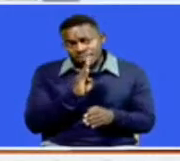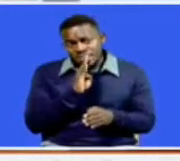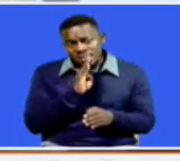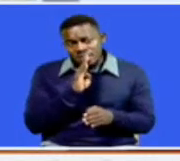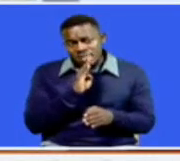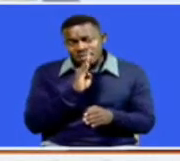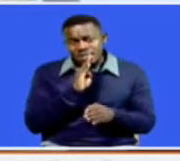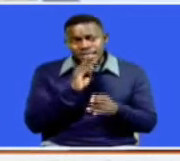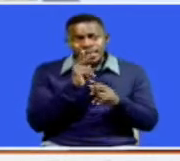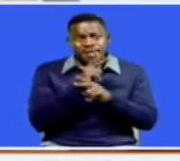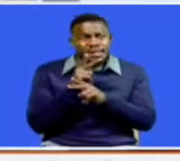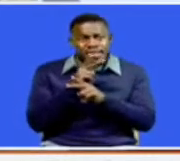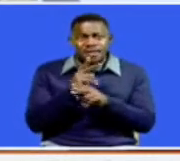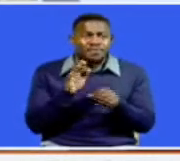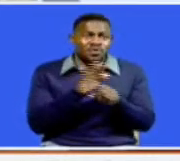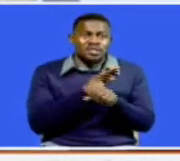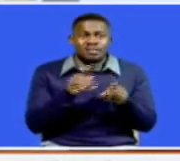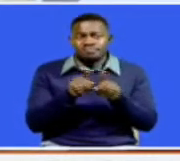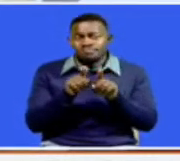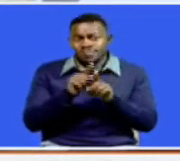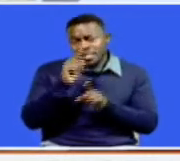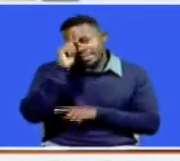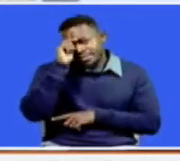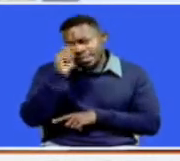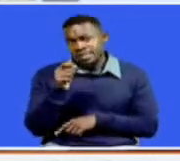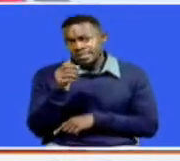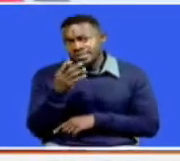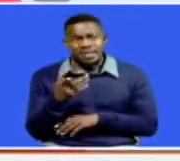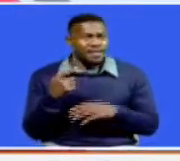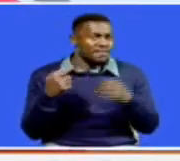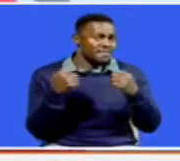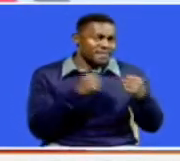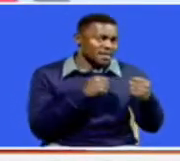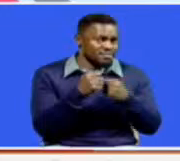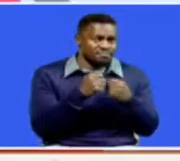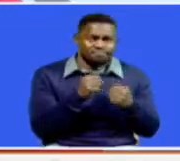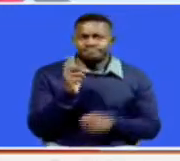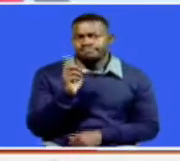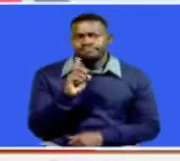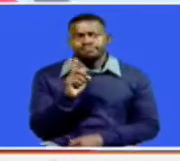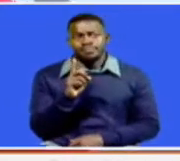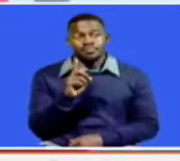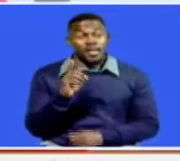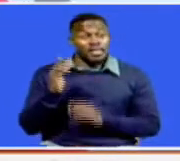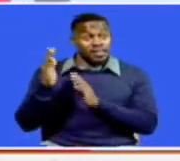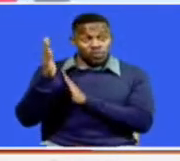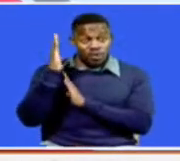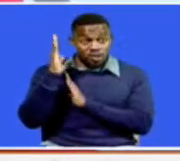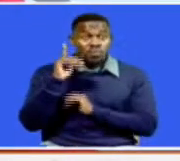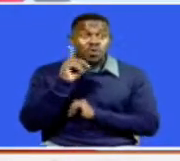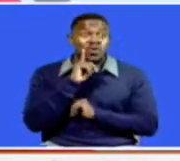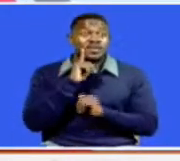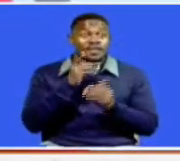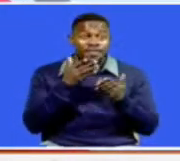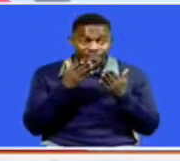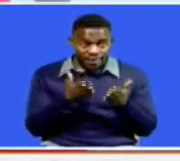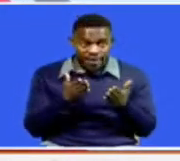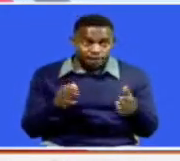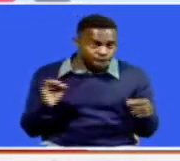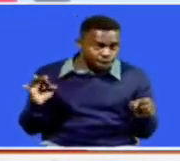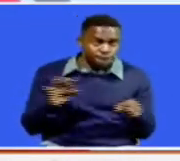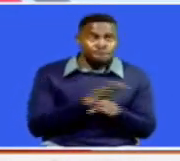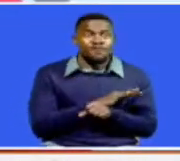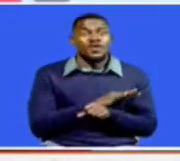directive that we cannot afford to breach at all. There's improved security that will be there. We don't